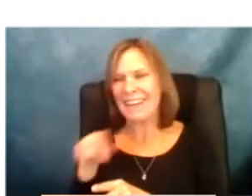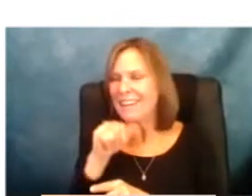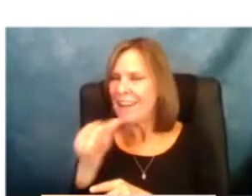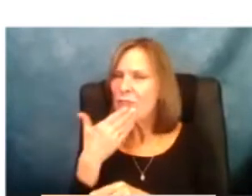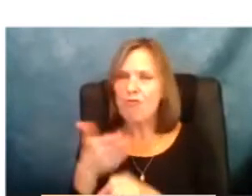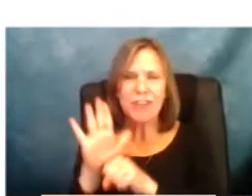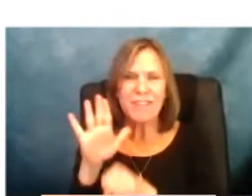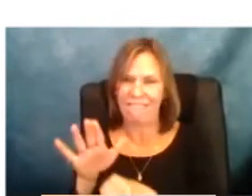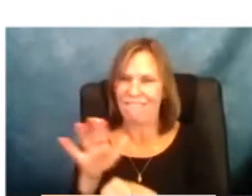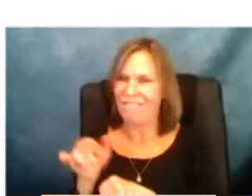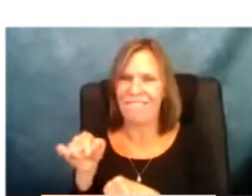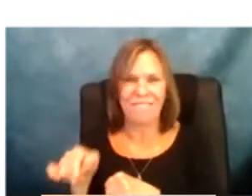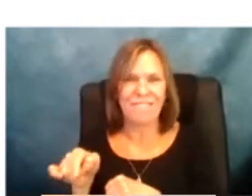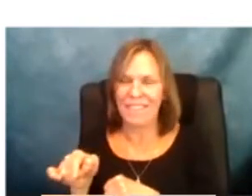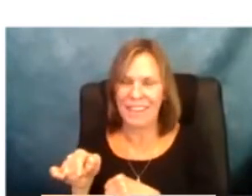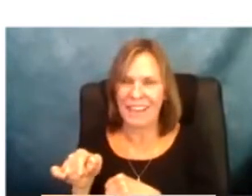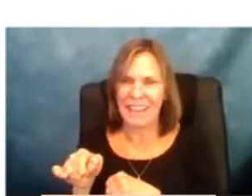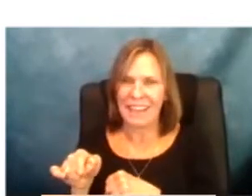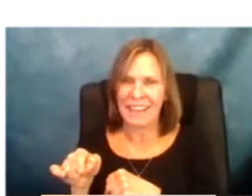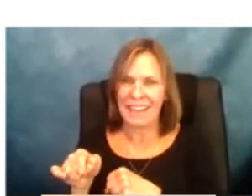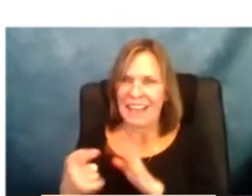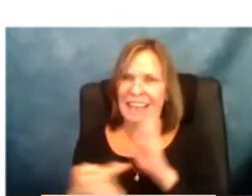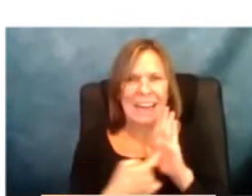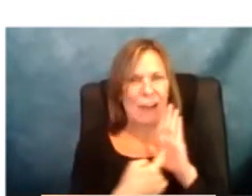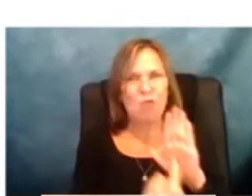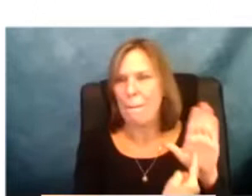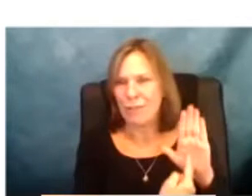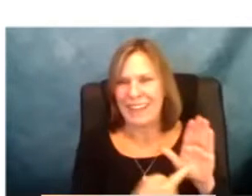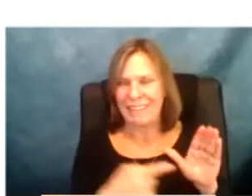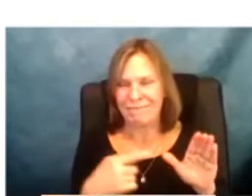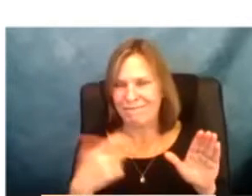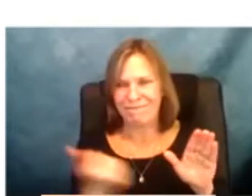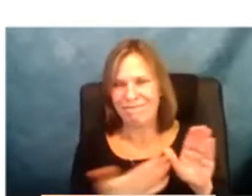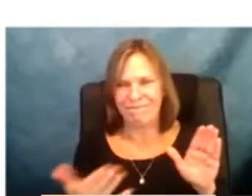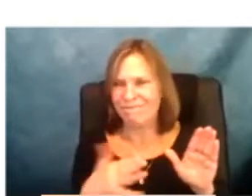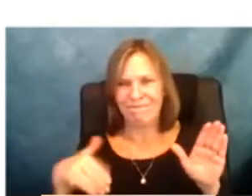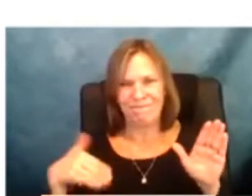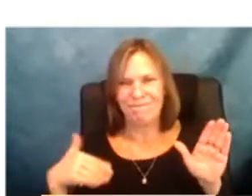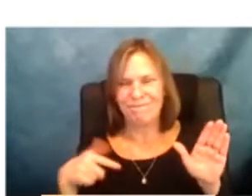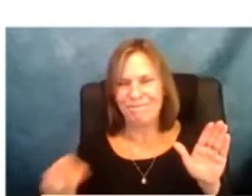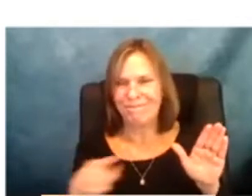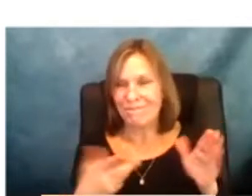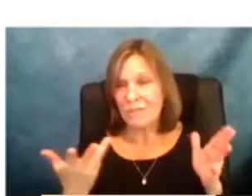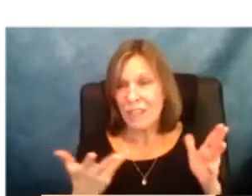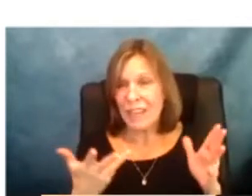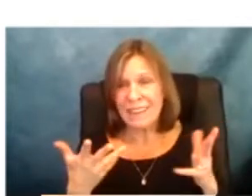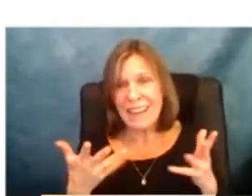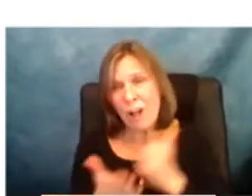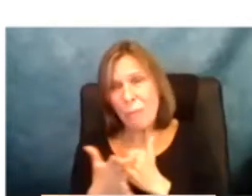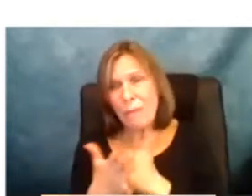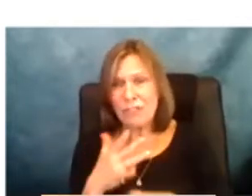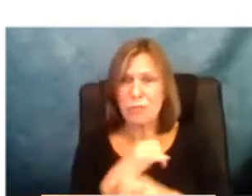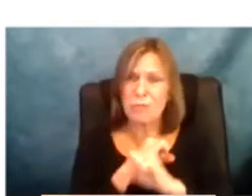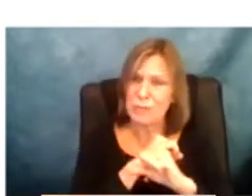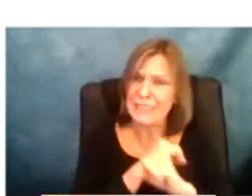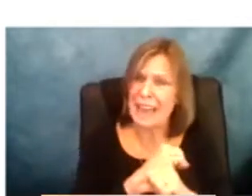that there hasn't been as much effort or interest in protecting disabled lives, particularly in